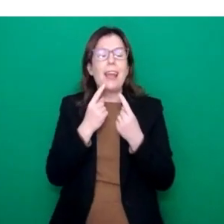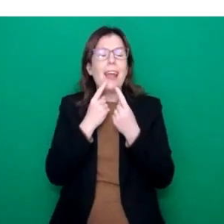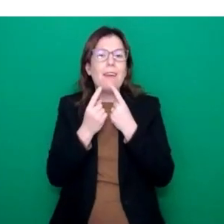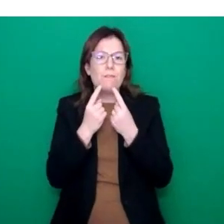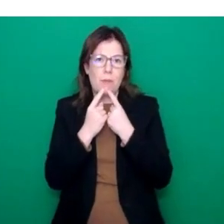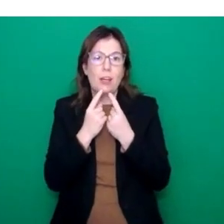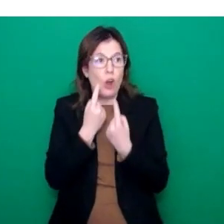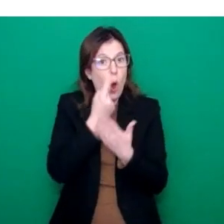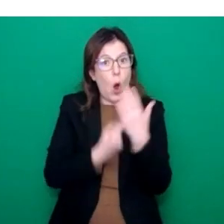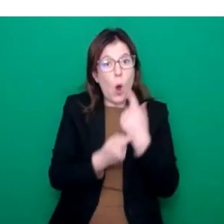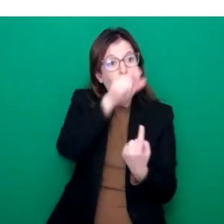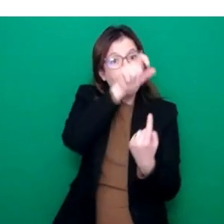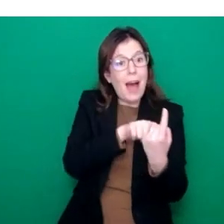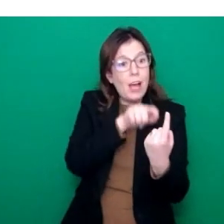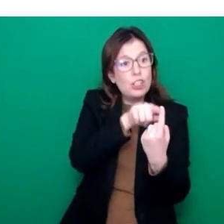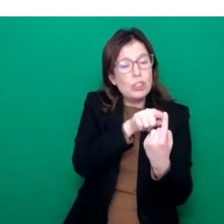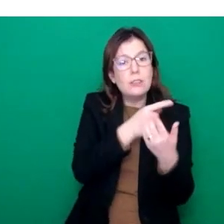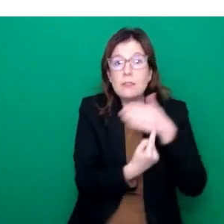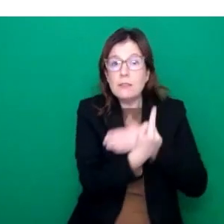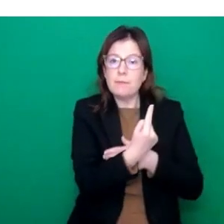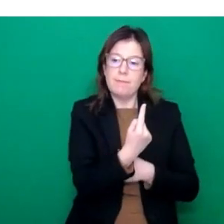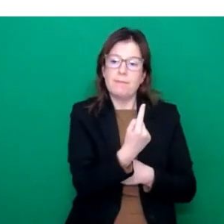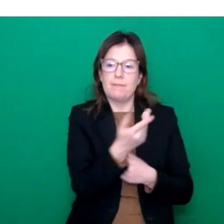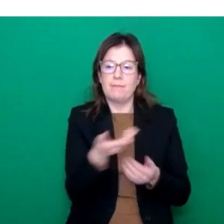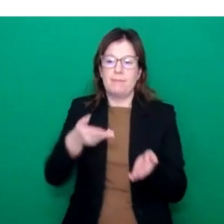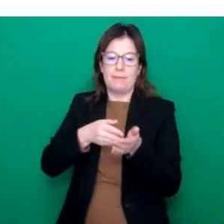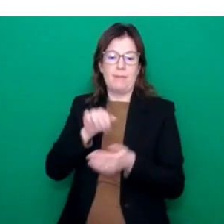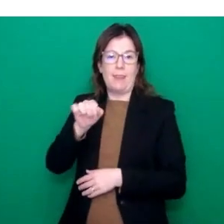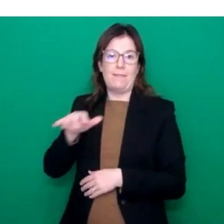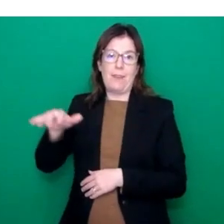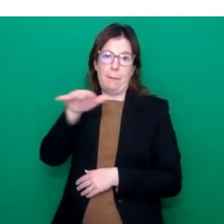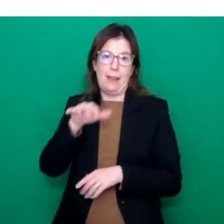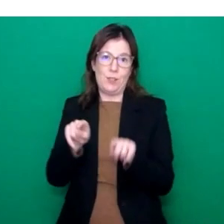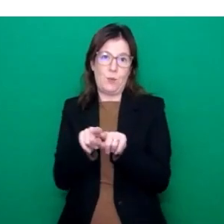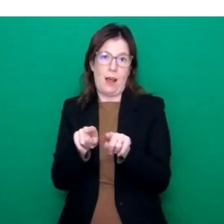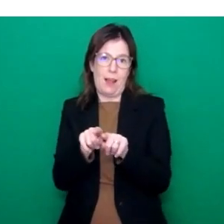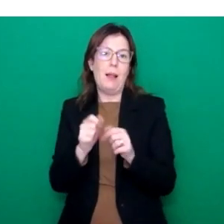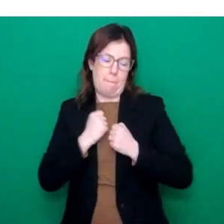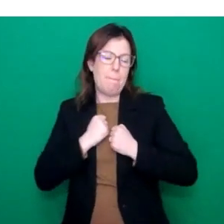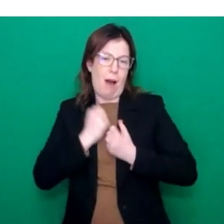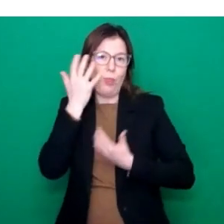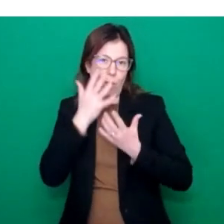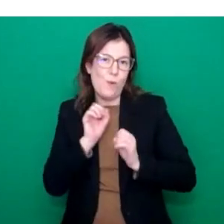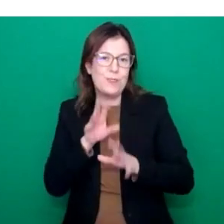to the patients or the individual, but for the family or the family setting that they're in. That would be my thinking.